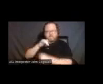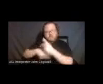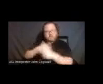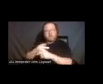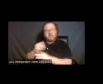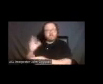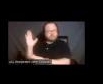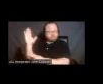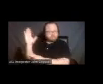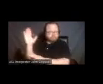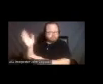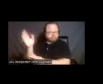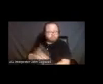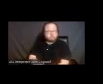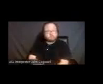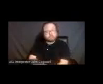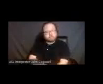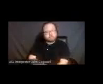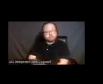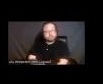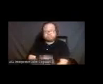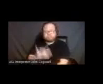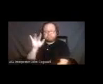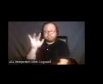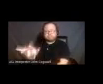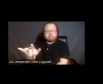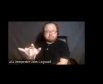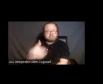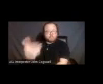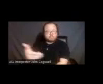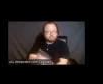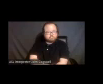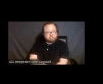presentations. You can go ahead to the next slide.